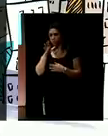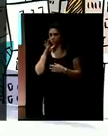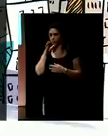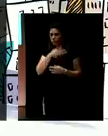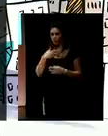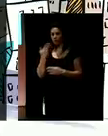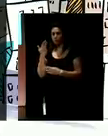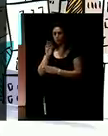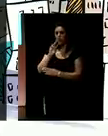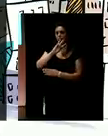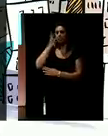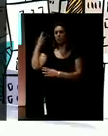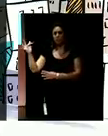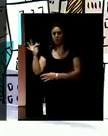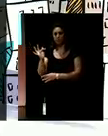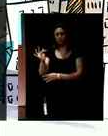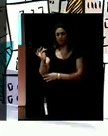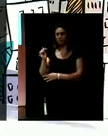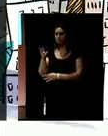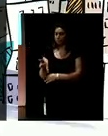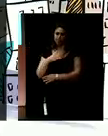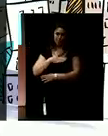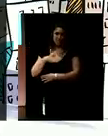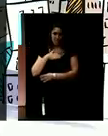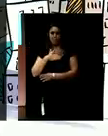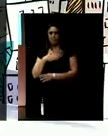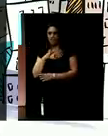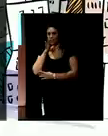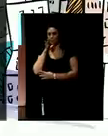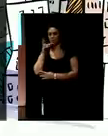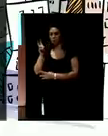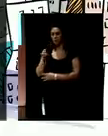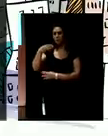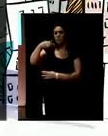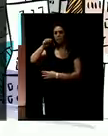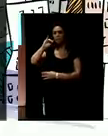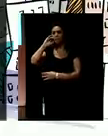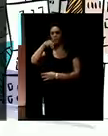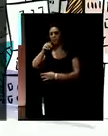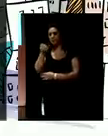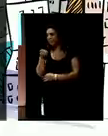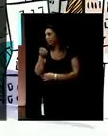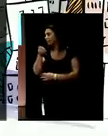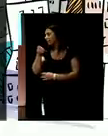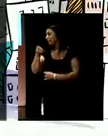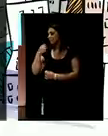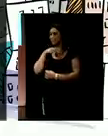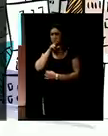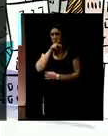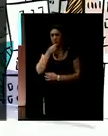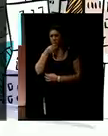It's a pleasure to have on board Marina Diotalevi. I hope I pronounce it rightly. It's not bad. It's